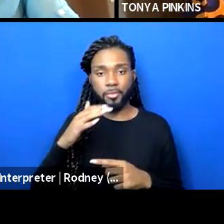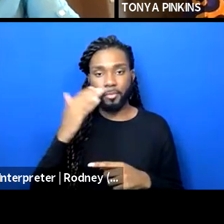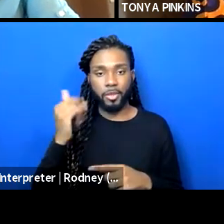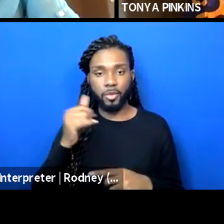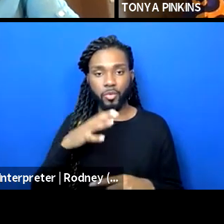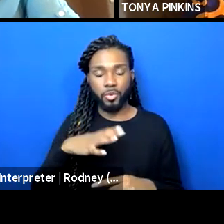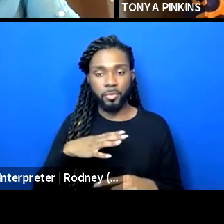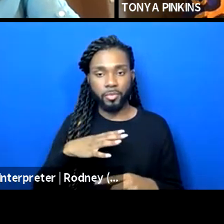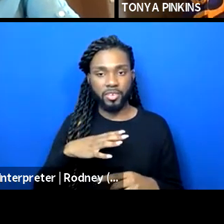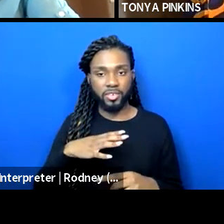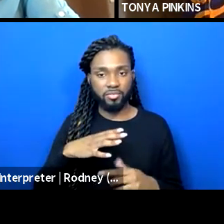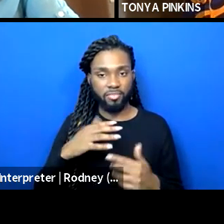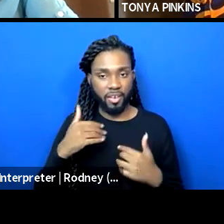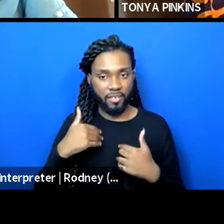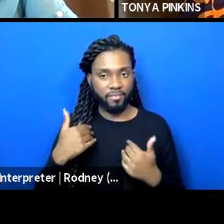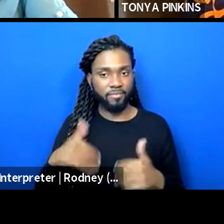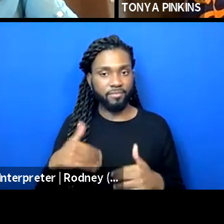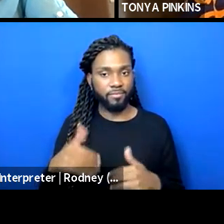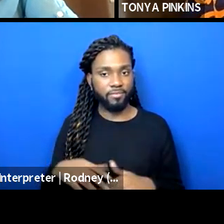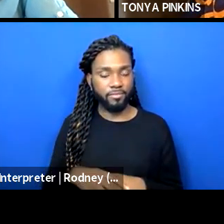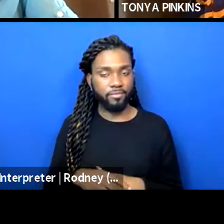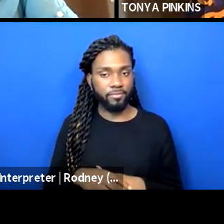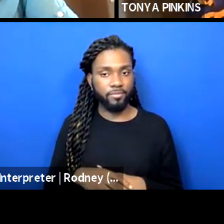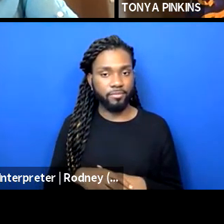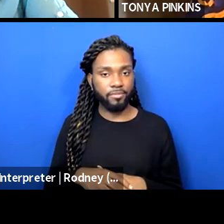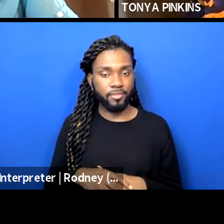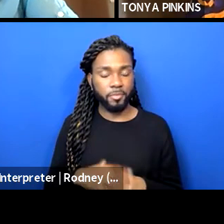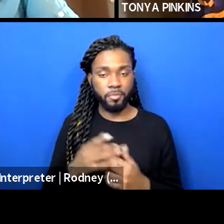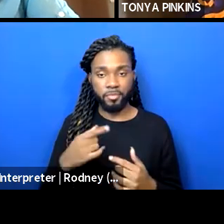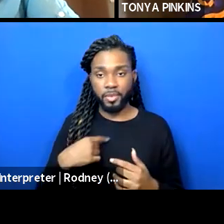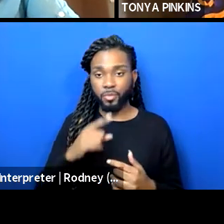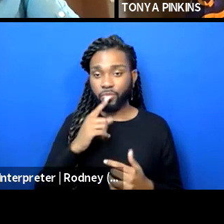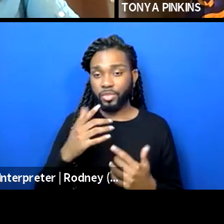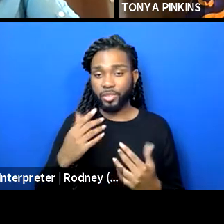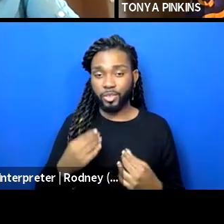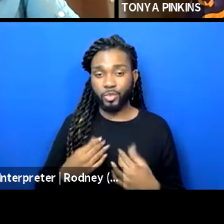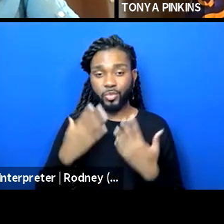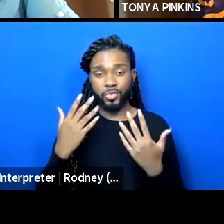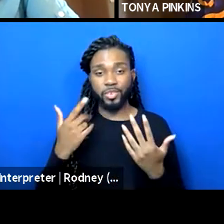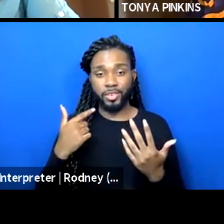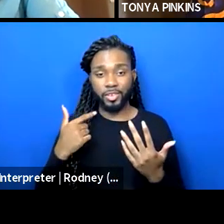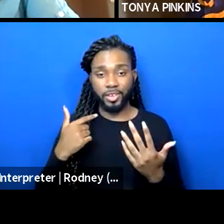that there are, you know, and I'm so thrilled that I was put in this